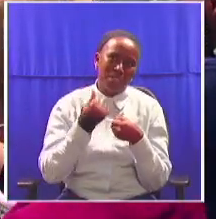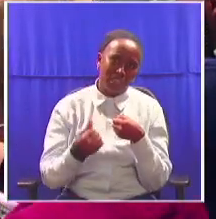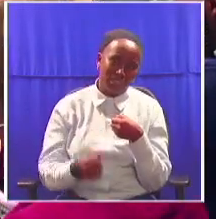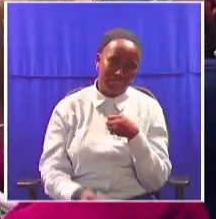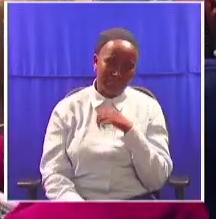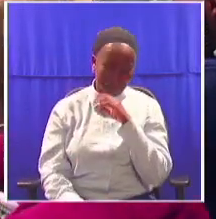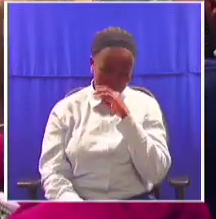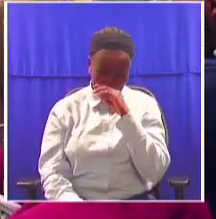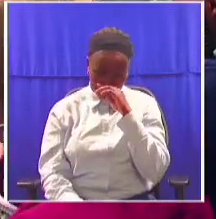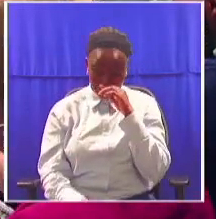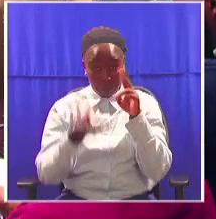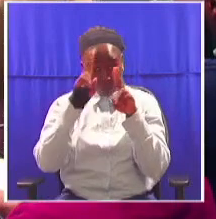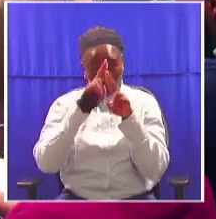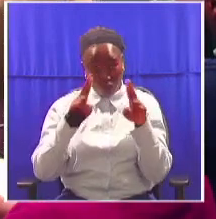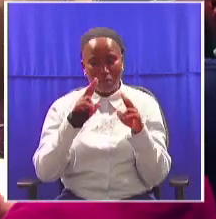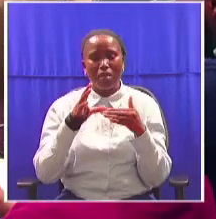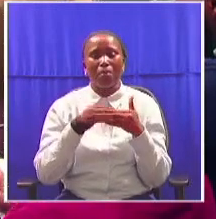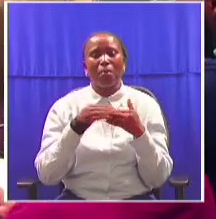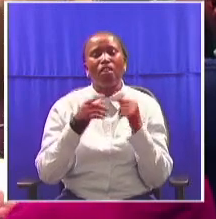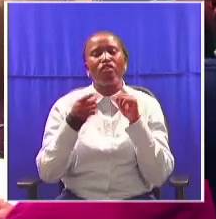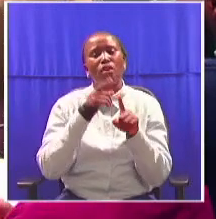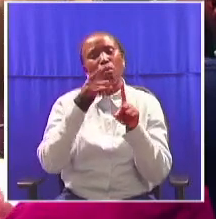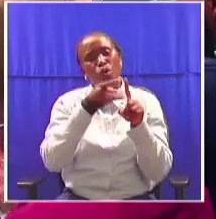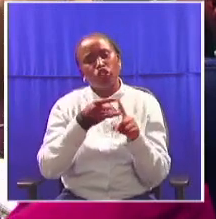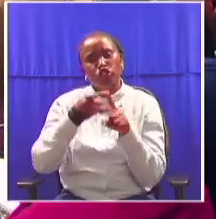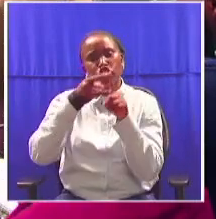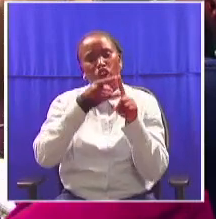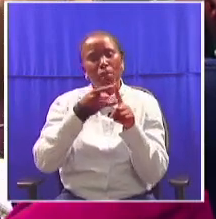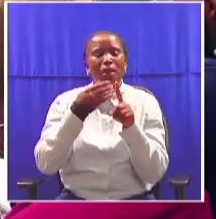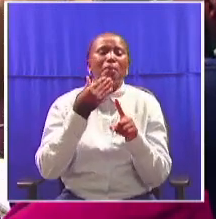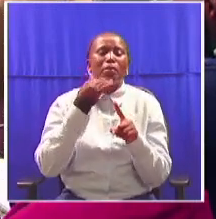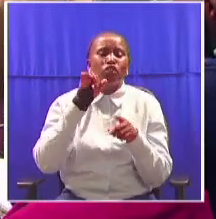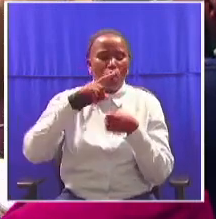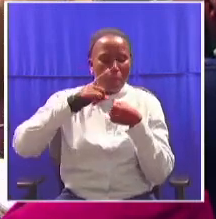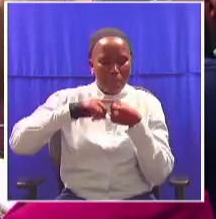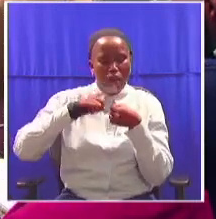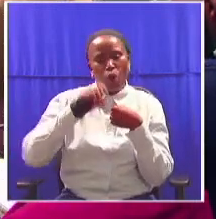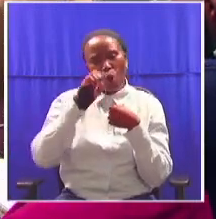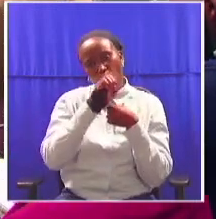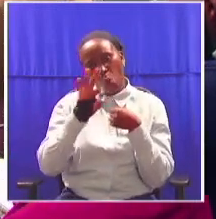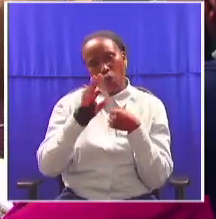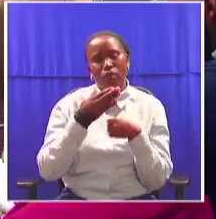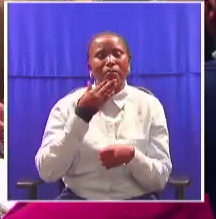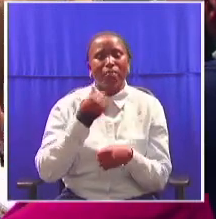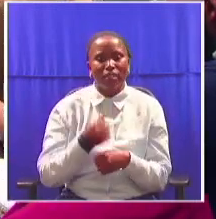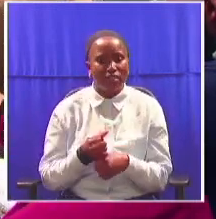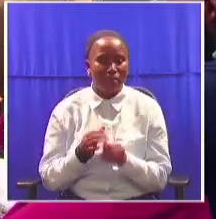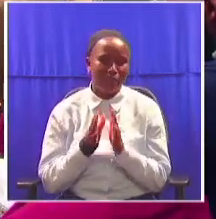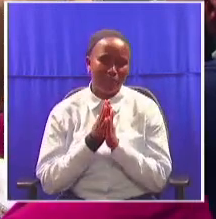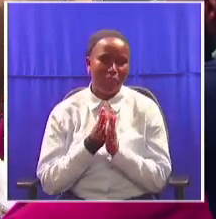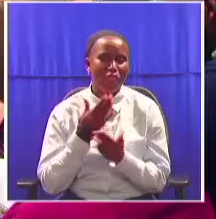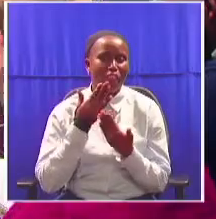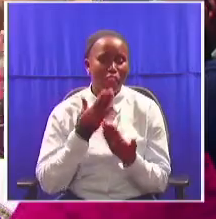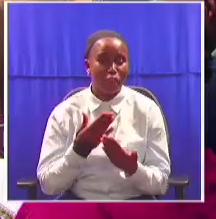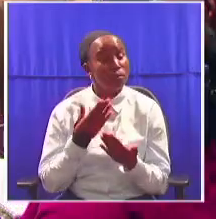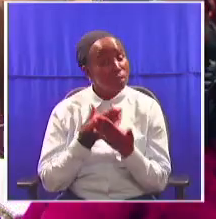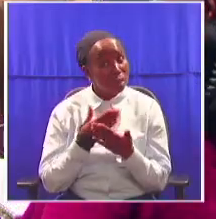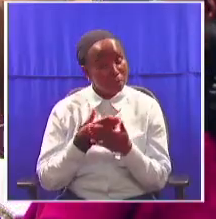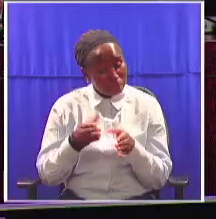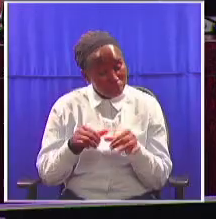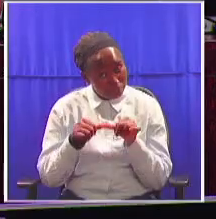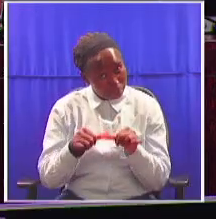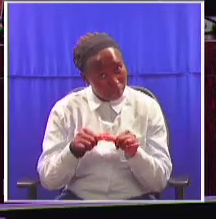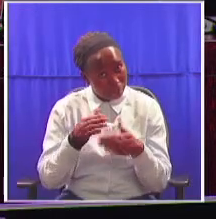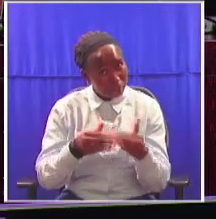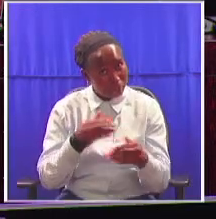Honorable Members on the virtual platform, will you please mute your mics? Thank you. You may proceed, Honorable President.